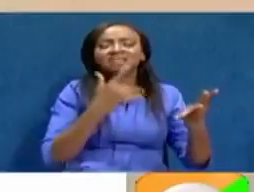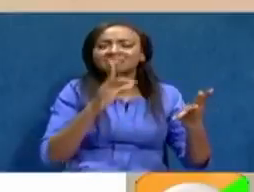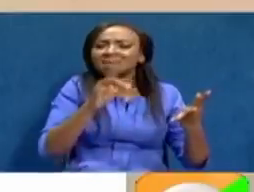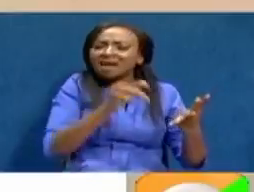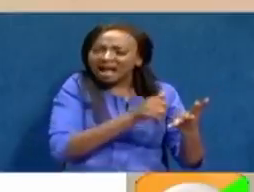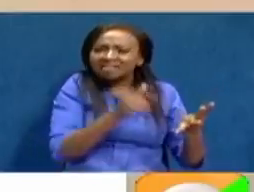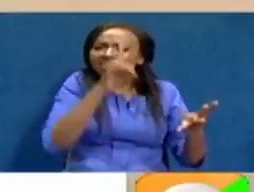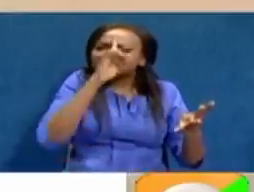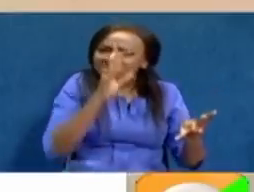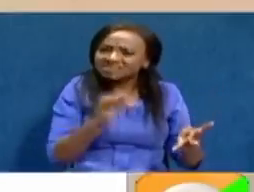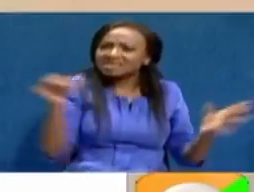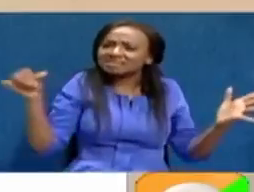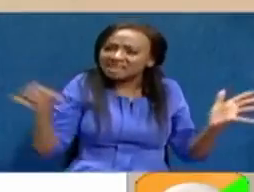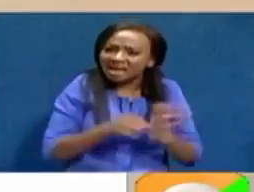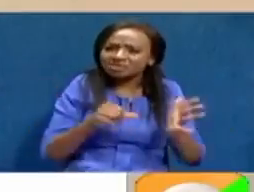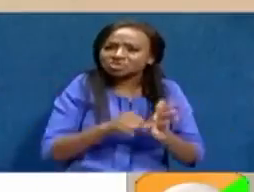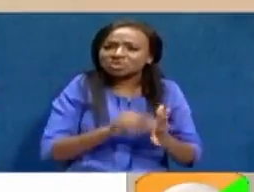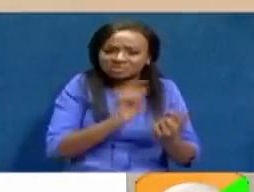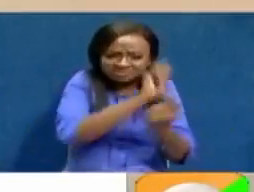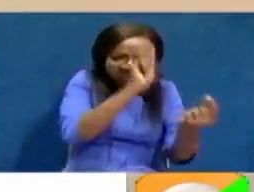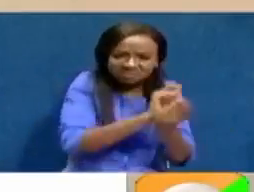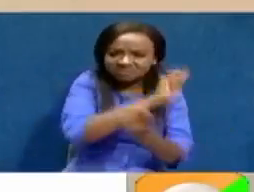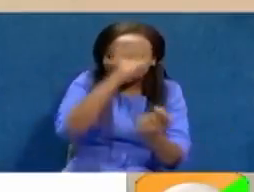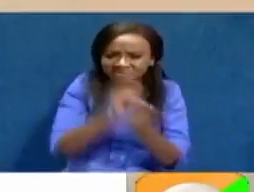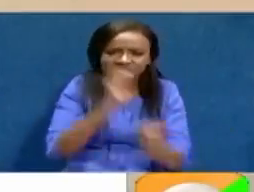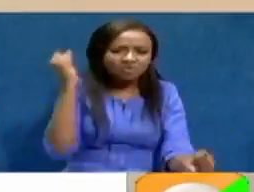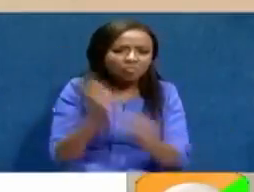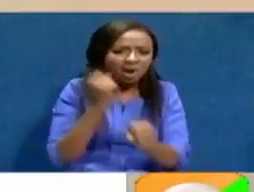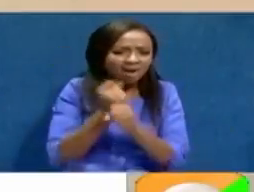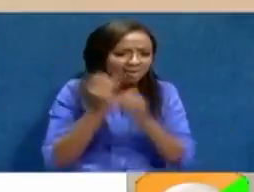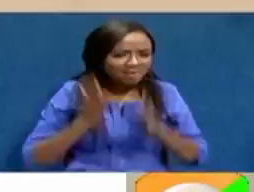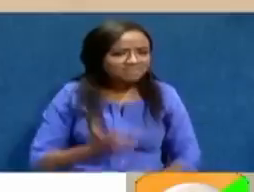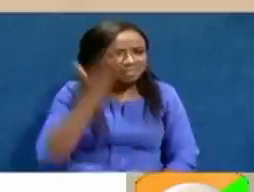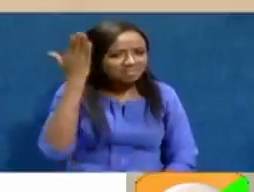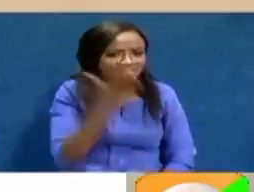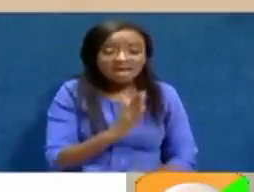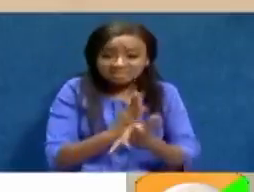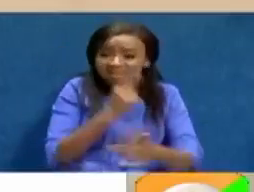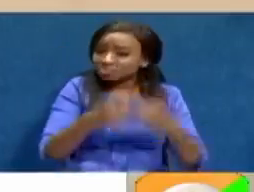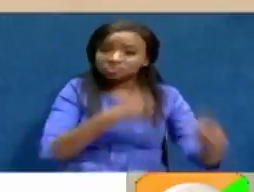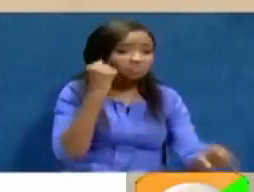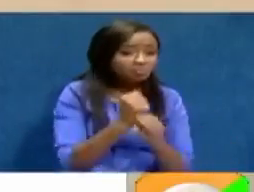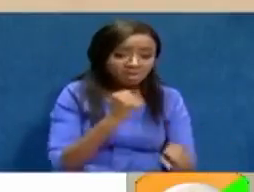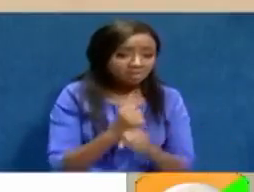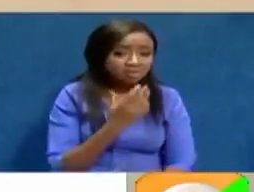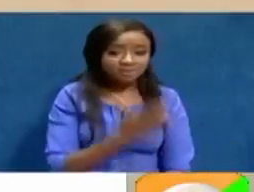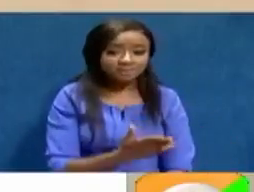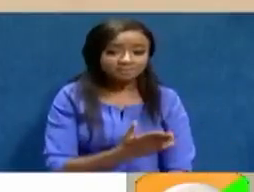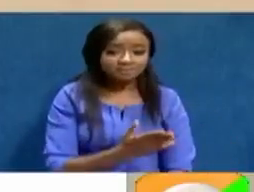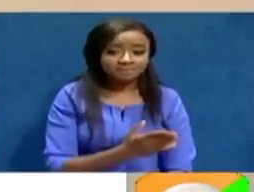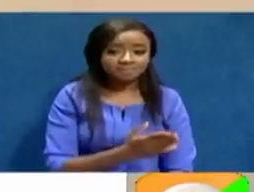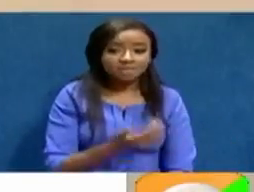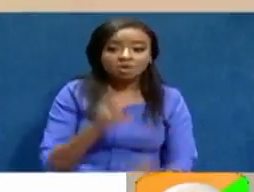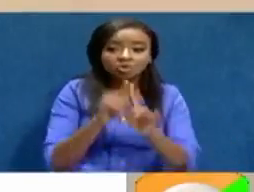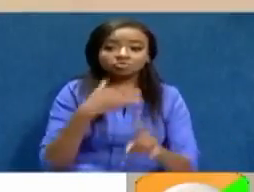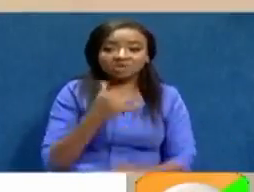very serious allegations against particular staff at the commission, some of whom still work there. And then there is the fact